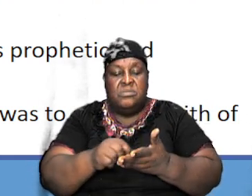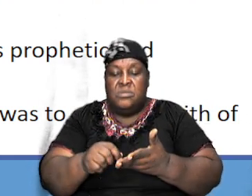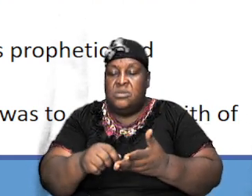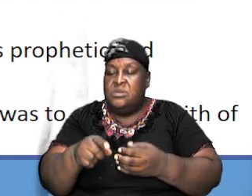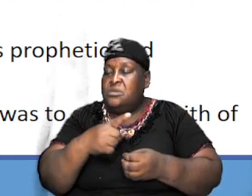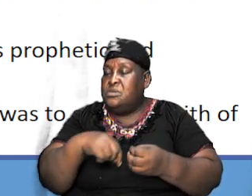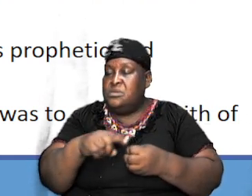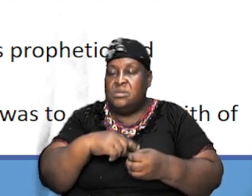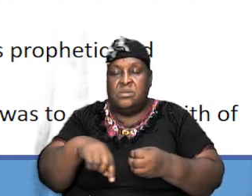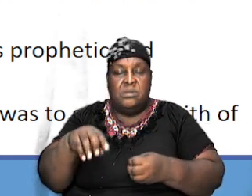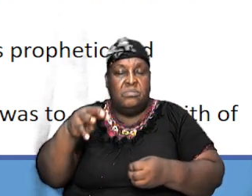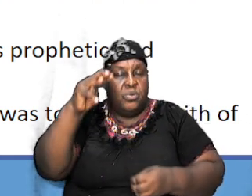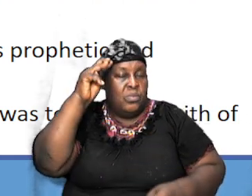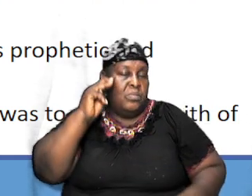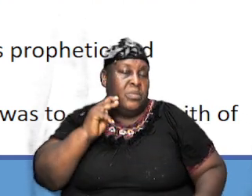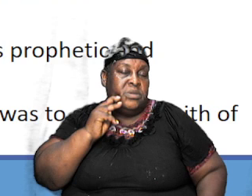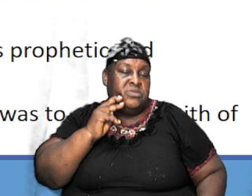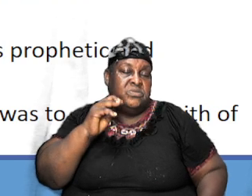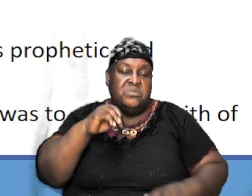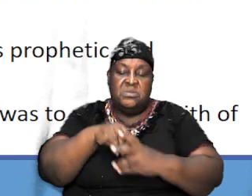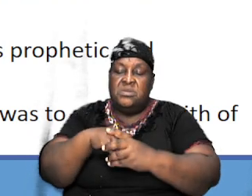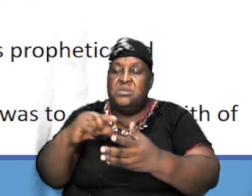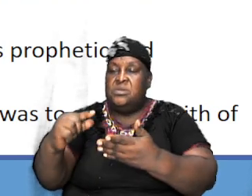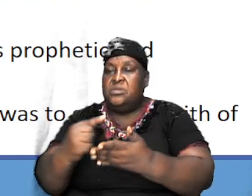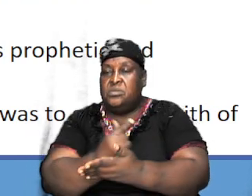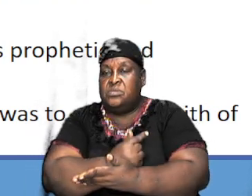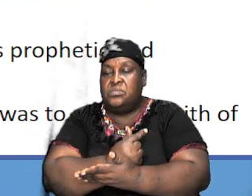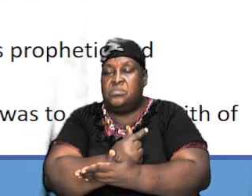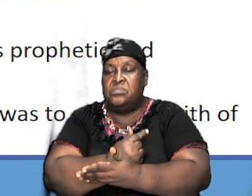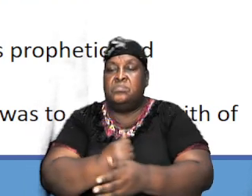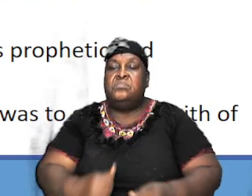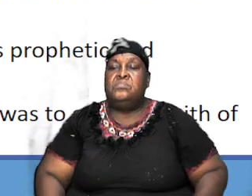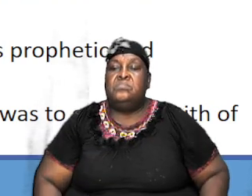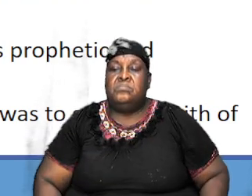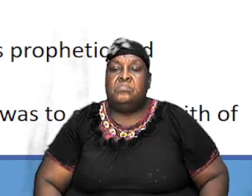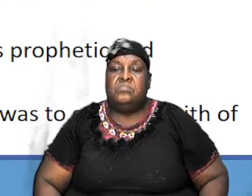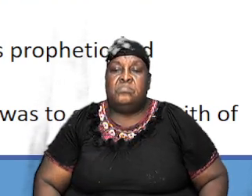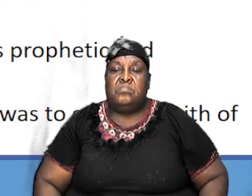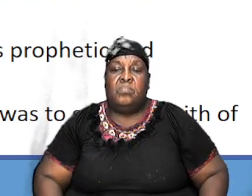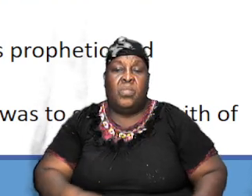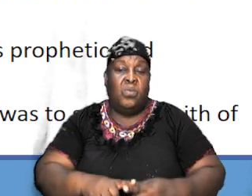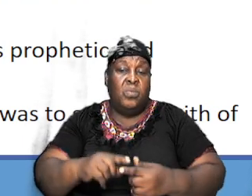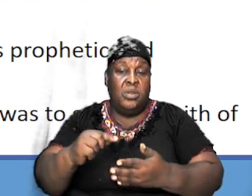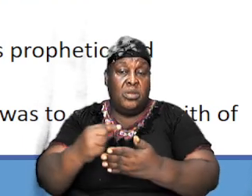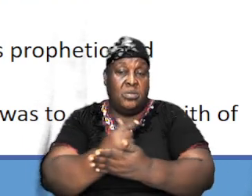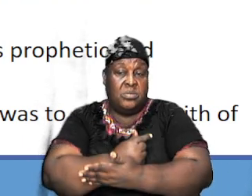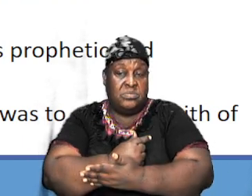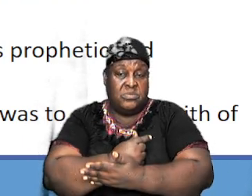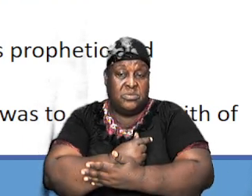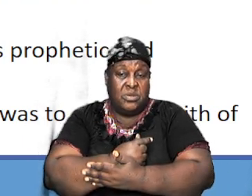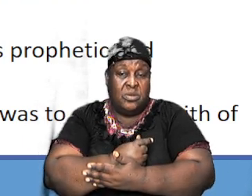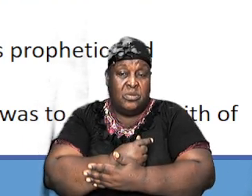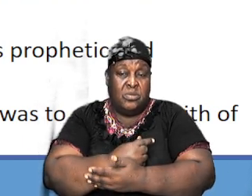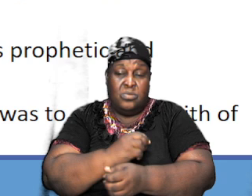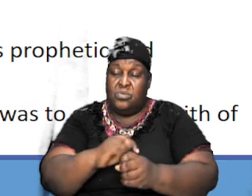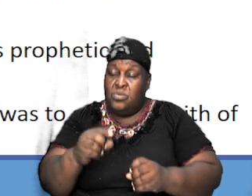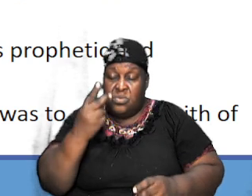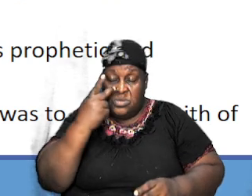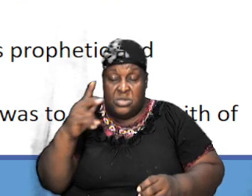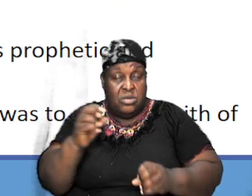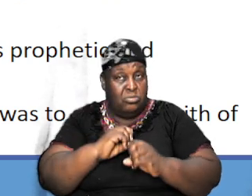about Matthew in the Gospels. And then when you look at after the Gospel, you don't see anything about